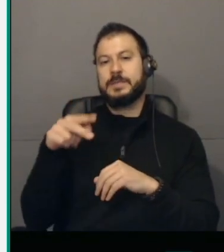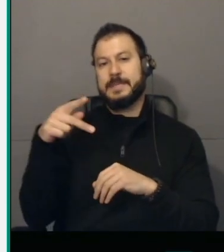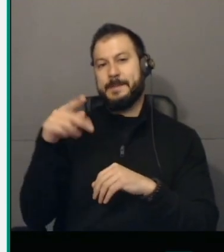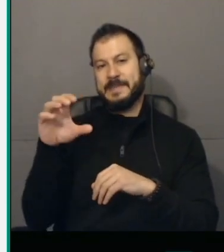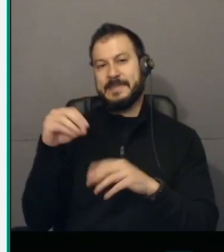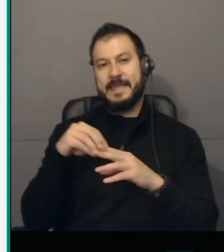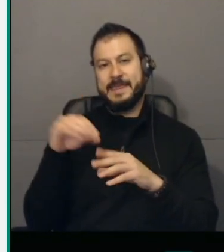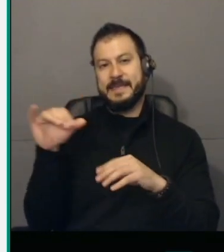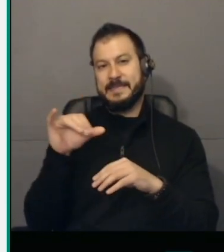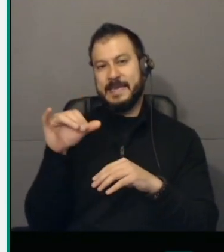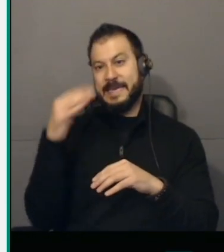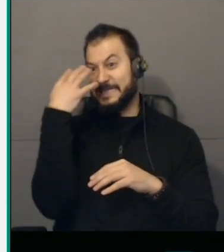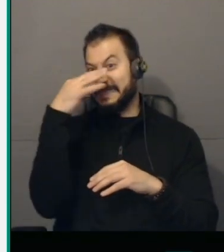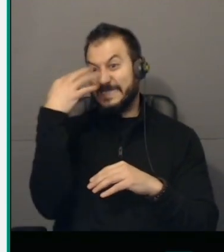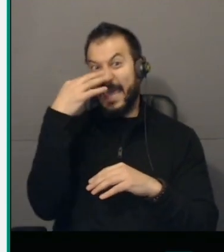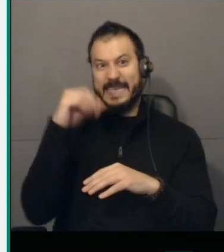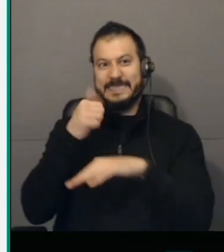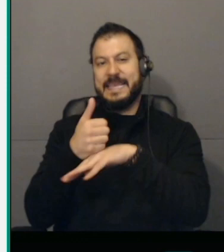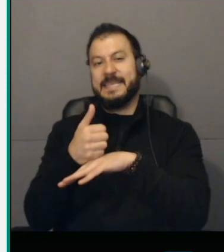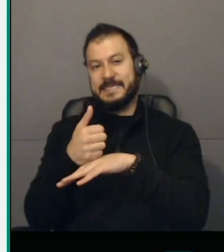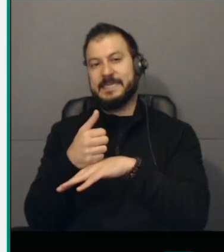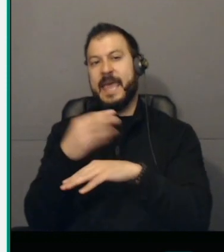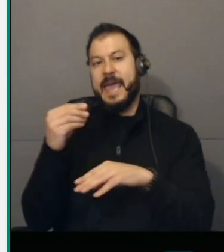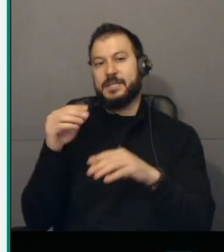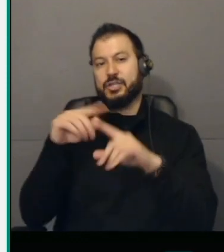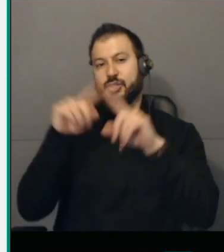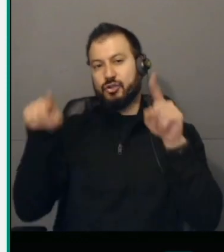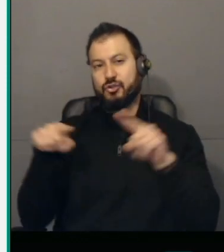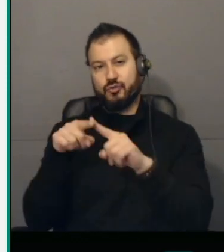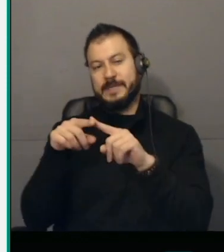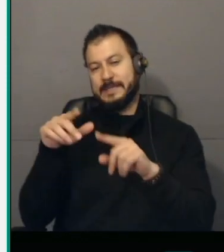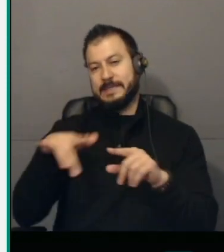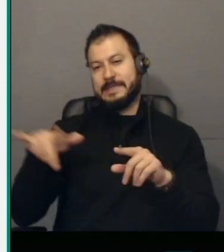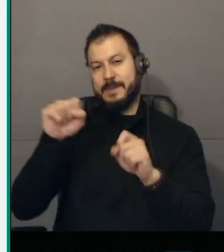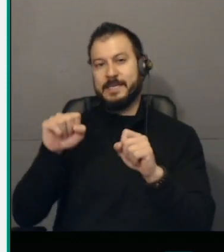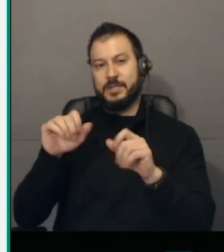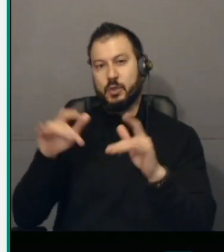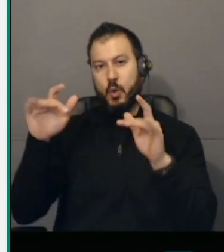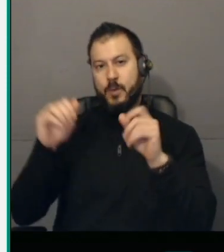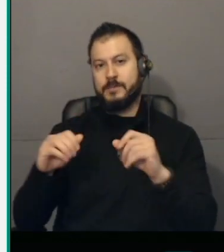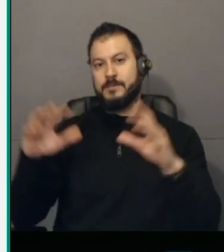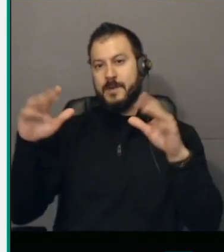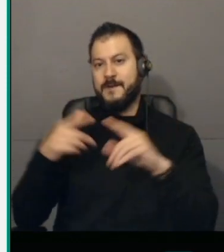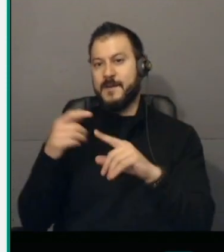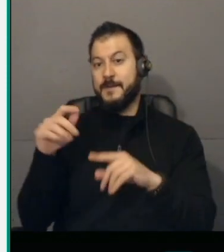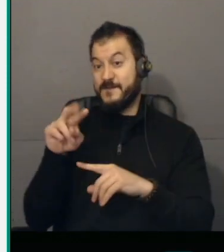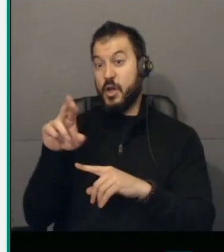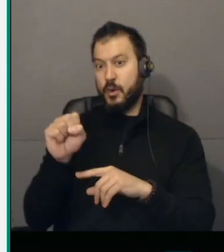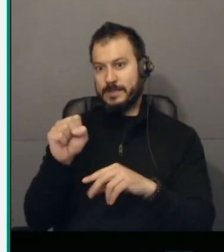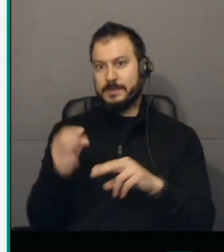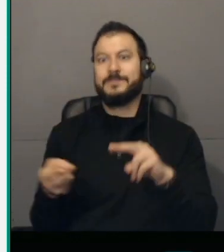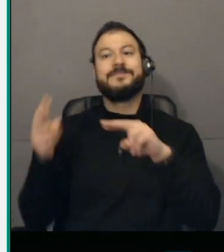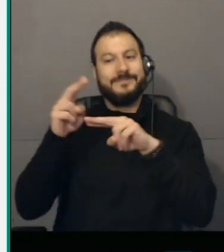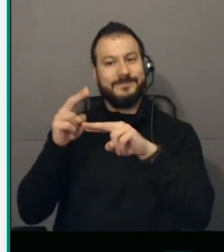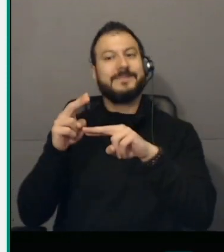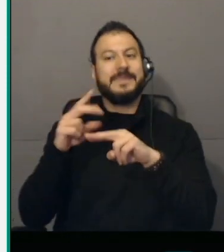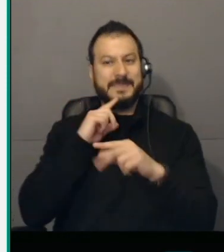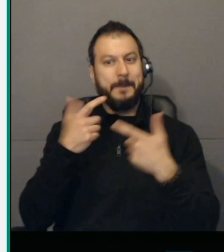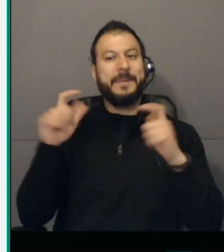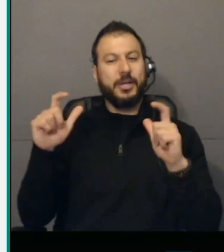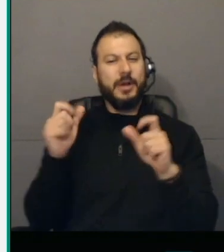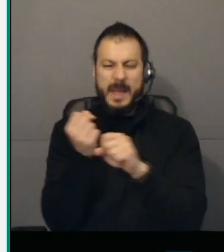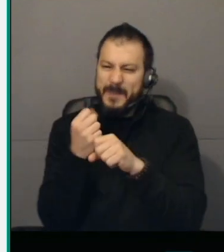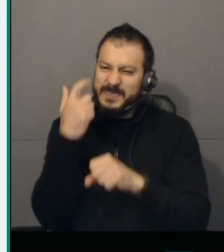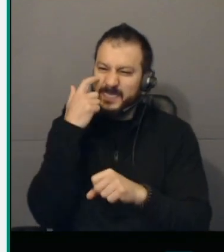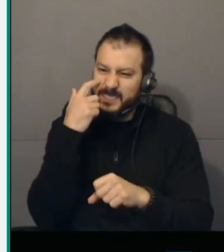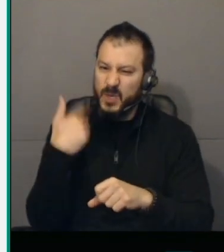Insane settings, and we'll also turn on screen space global illumination. As you can see, the performance gain from VRS is quite a bit bigger. And this